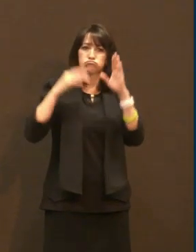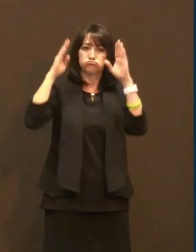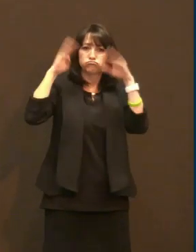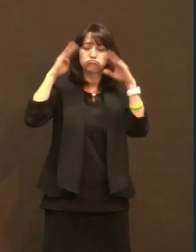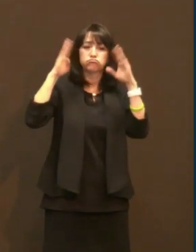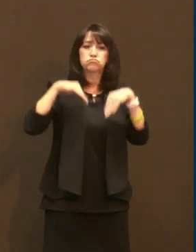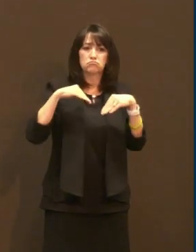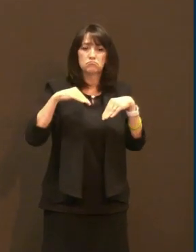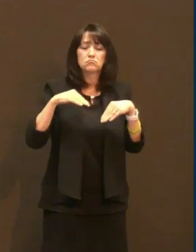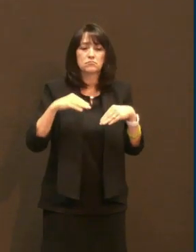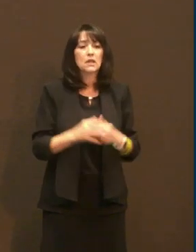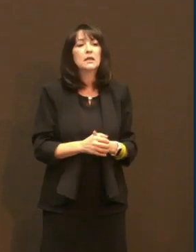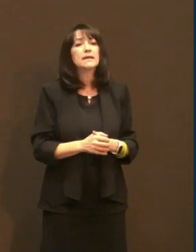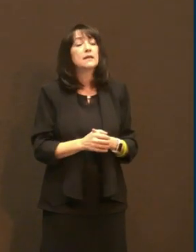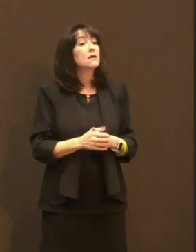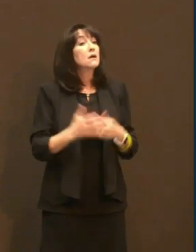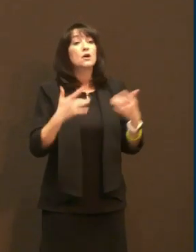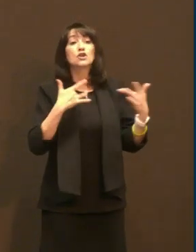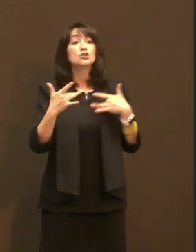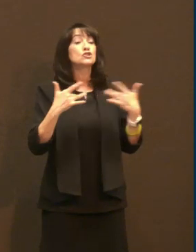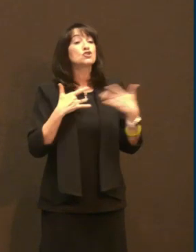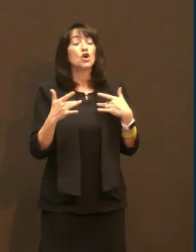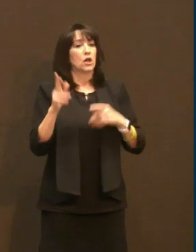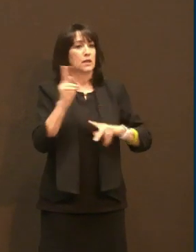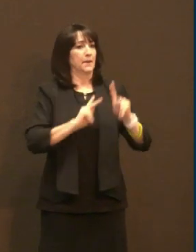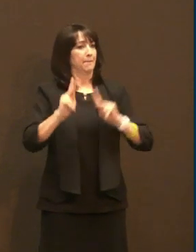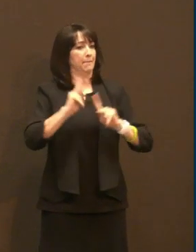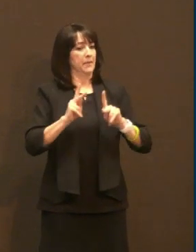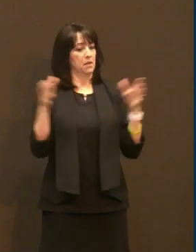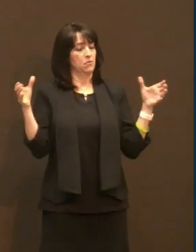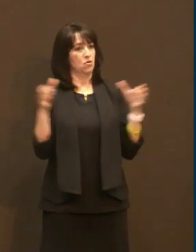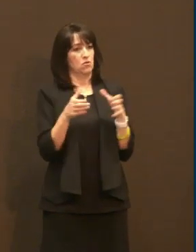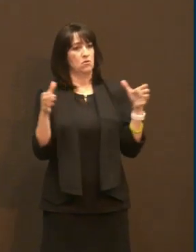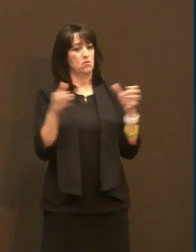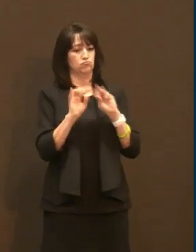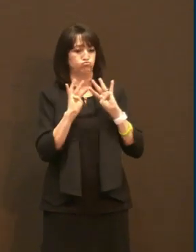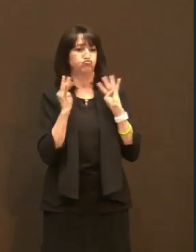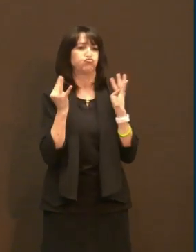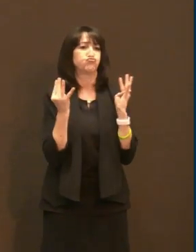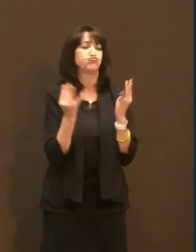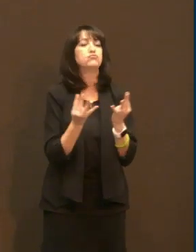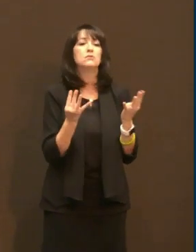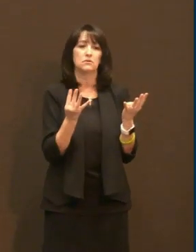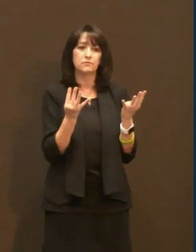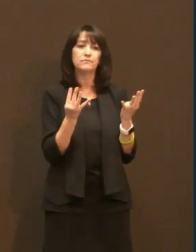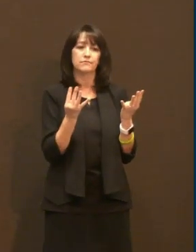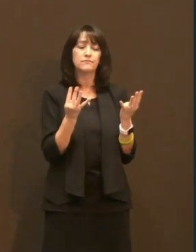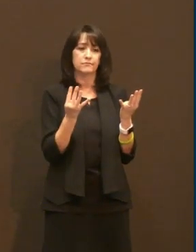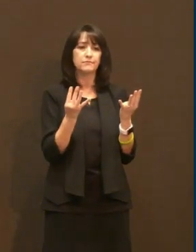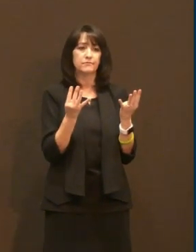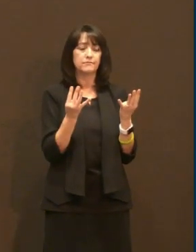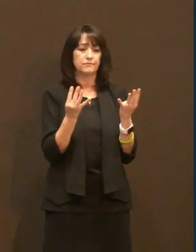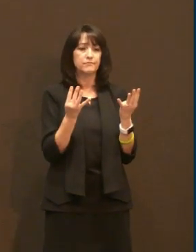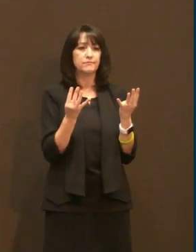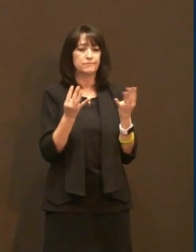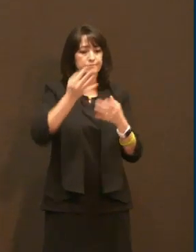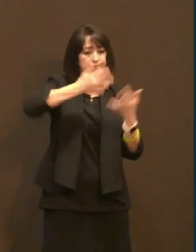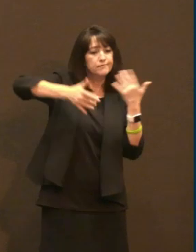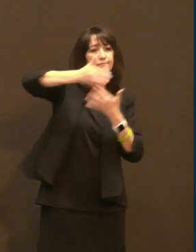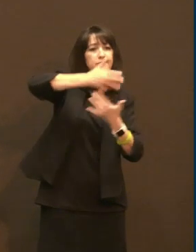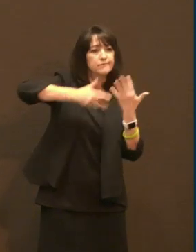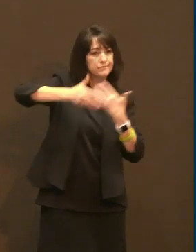being close together. And Dr. Rattay might want to comment on that. I mean, as we move towards reopening, particularly